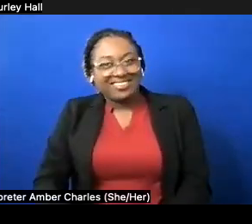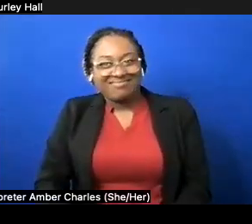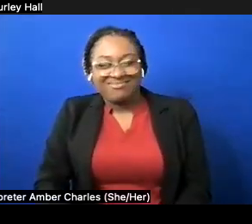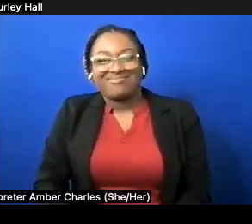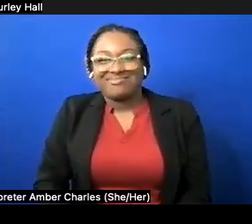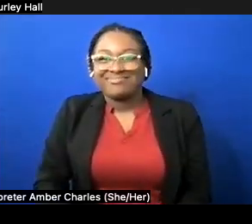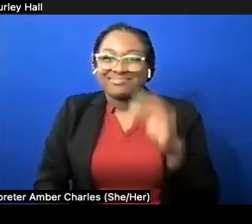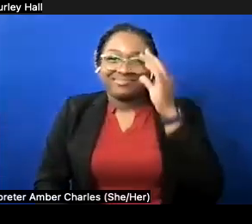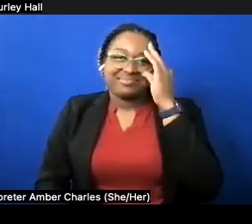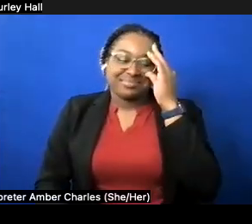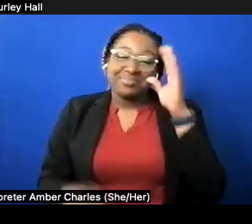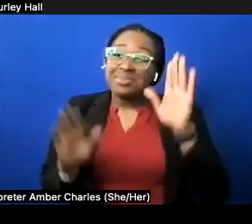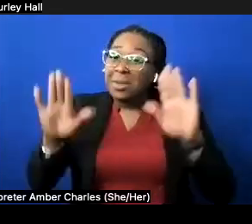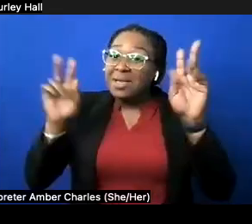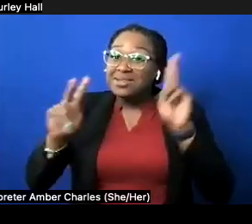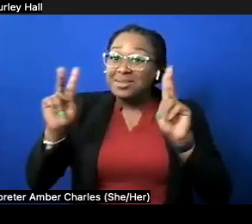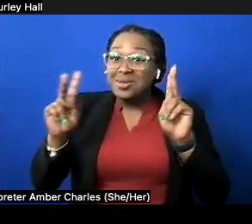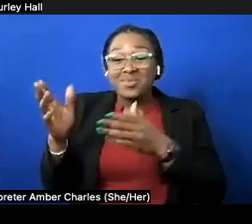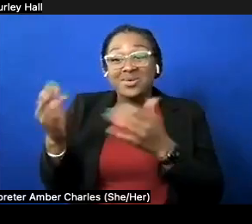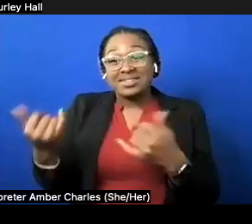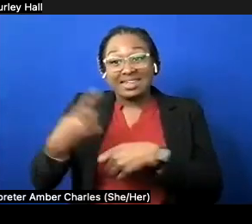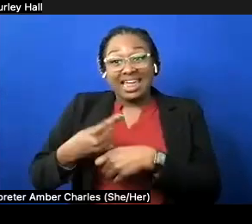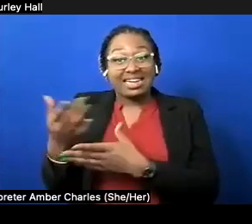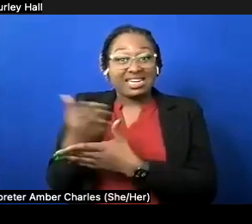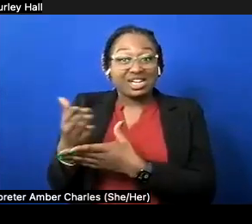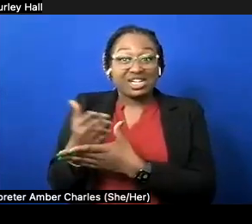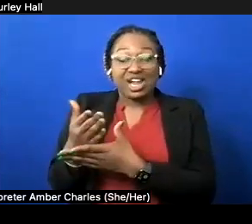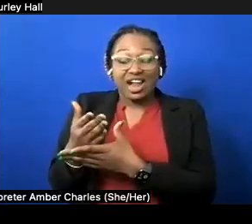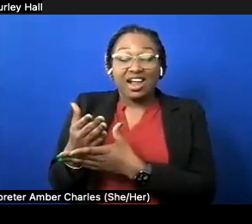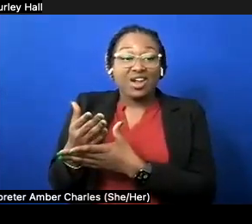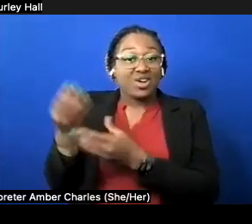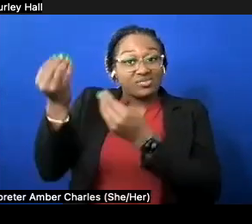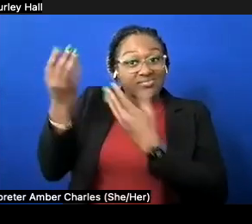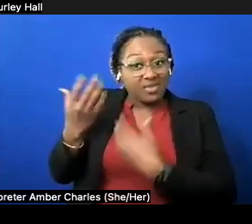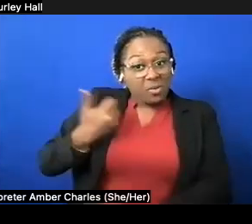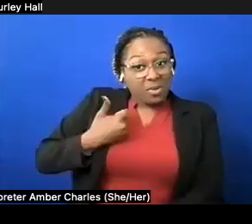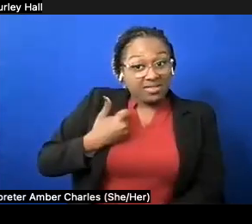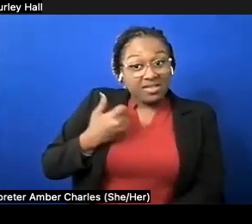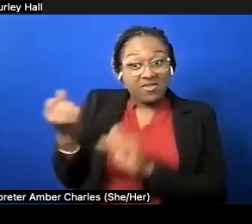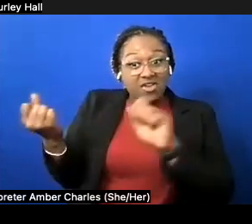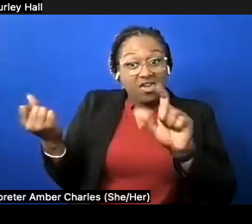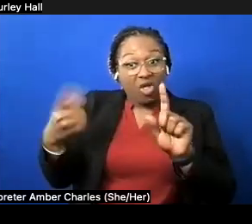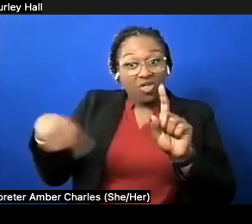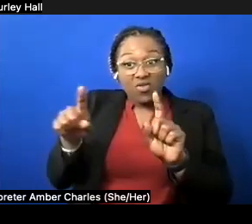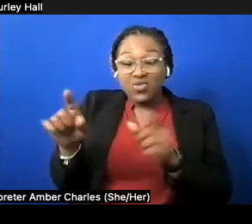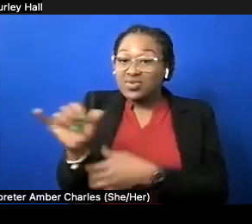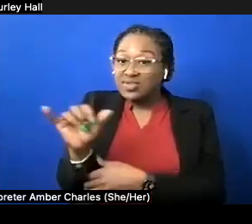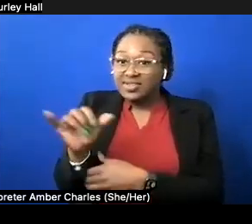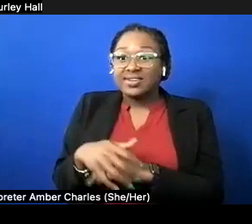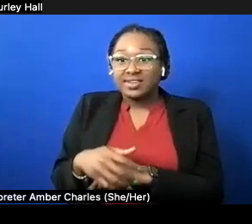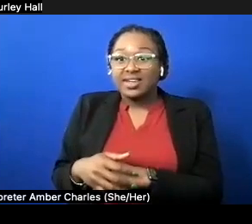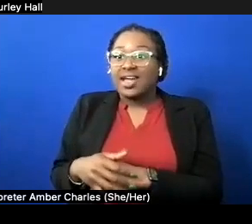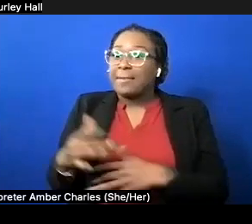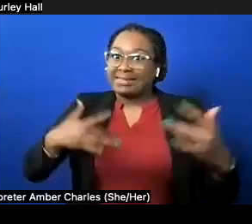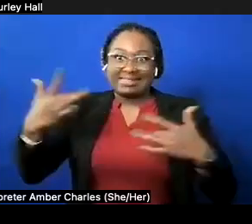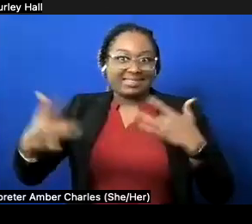There are amazing people here to share their insight with myself and all of you today. And I'm excited to be able to introduce